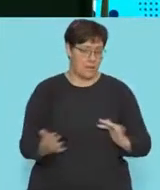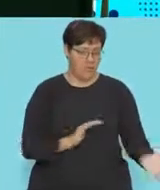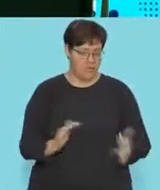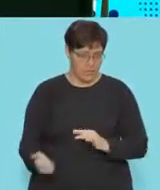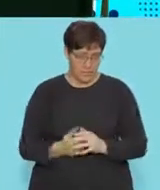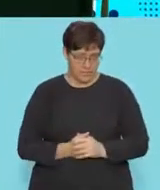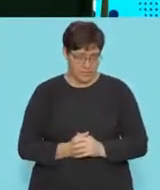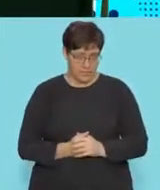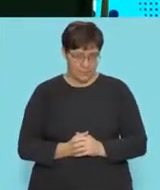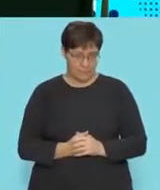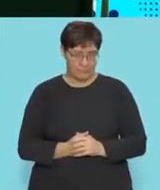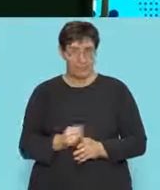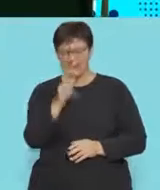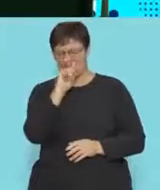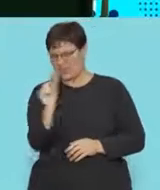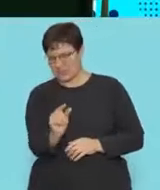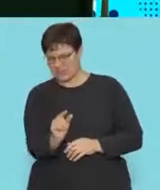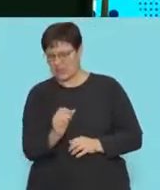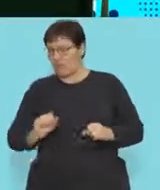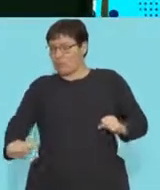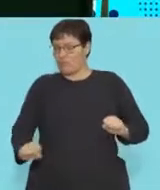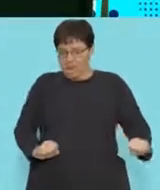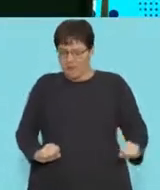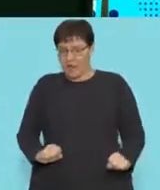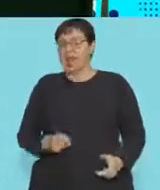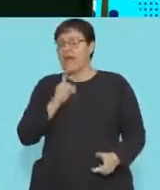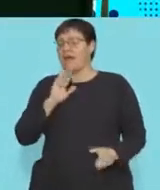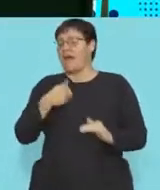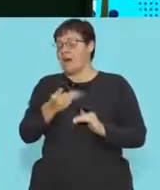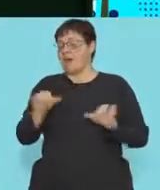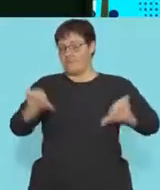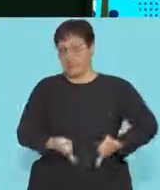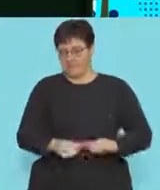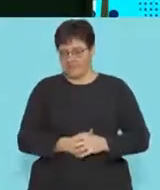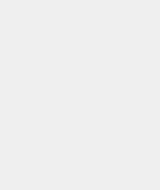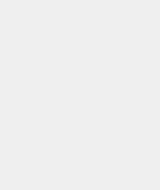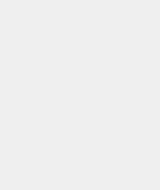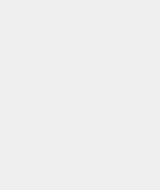of photosynthesis. So see you in a bit, have a stretch break, and we'll catch you at the end of that.